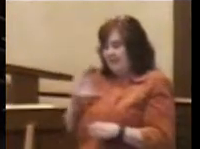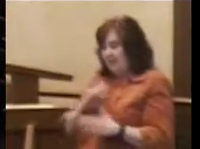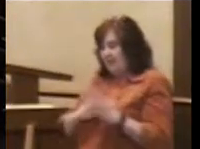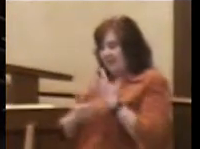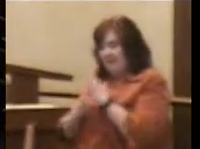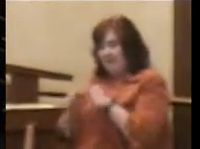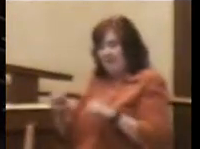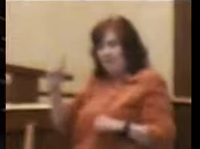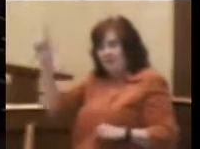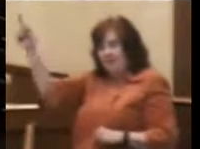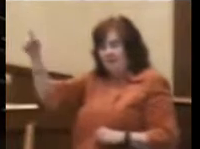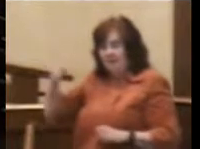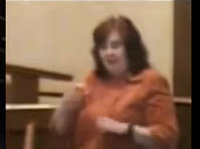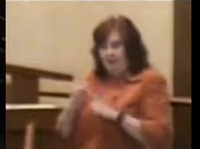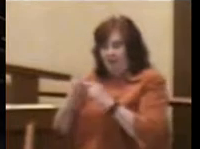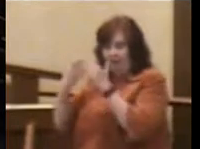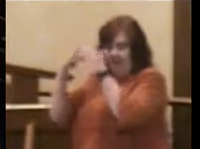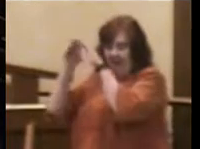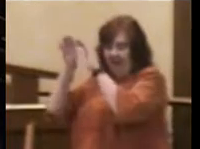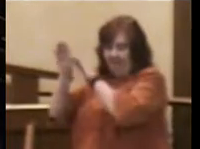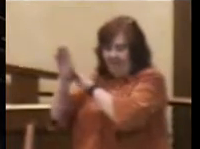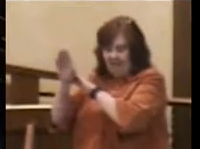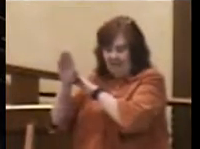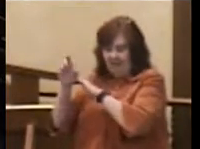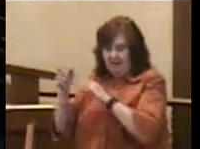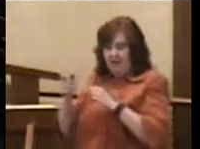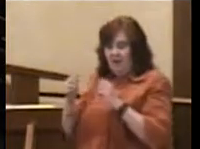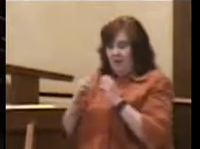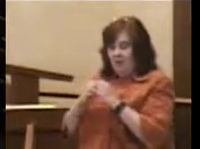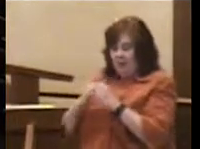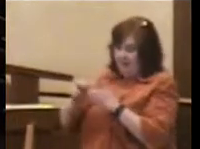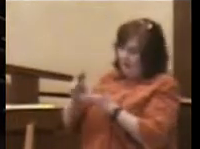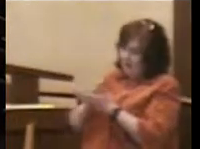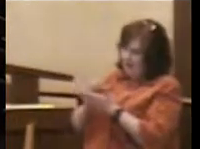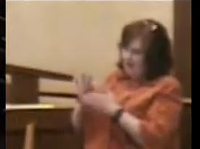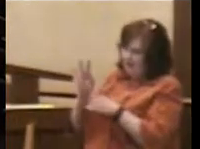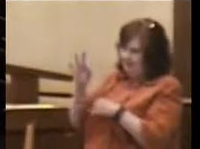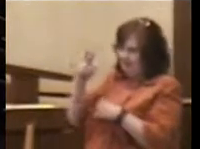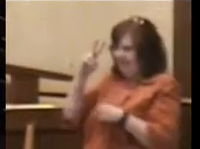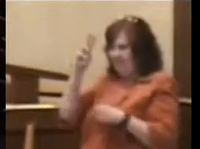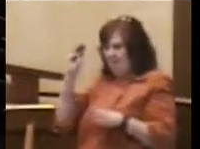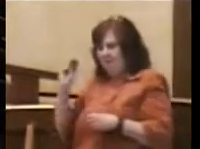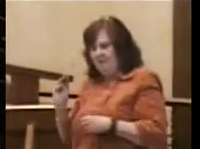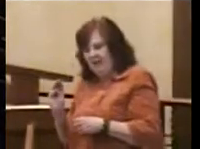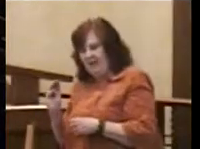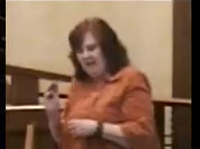he came down from heaven, was incarnate of the Holy Spirit, and the virgin Mary.